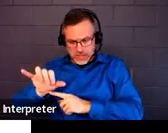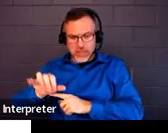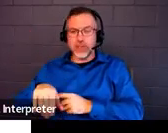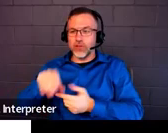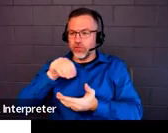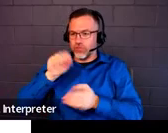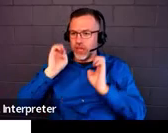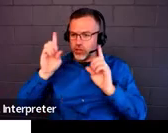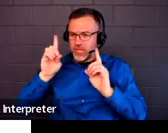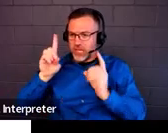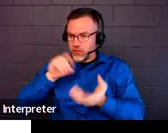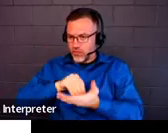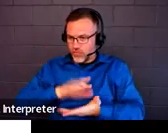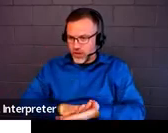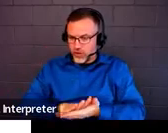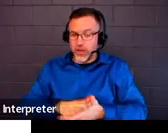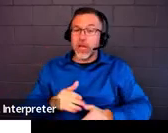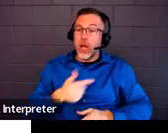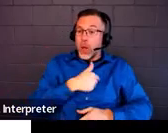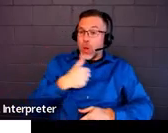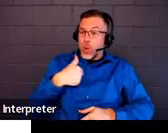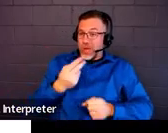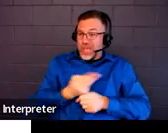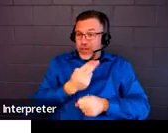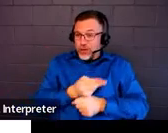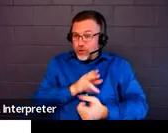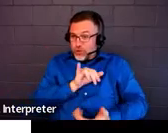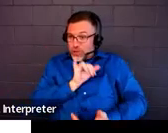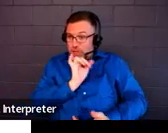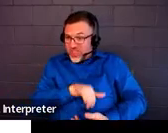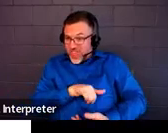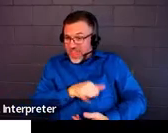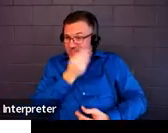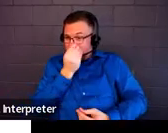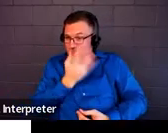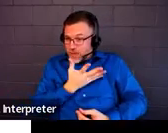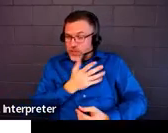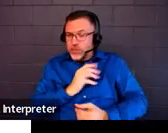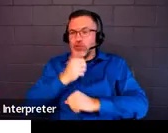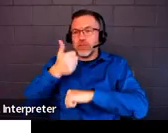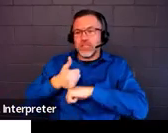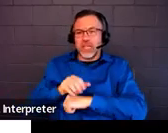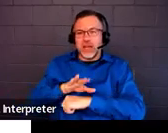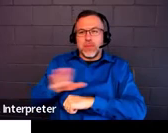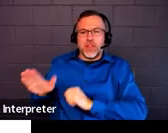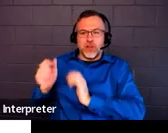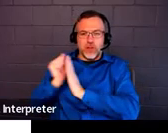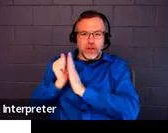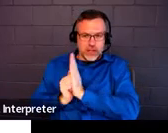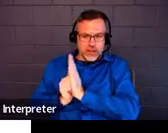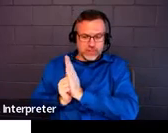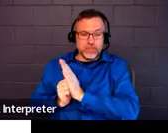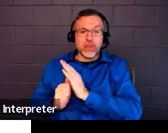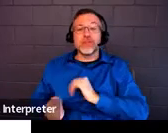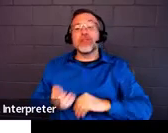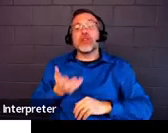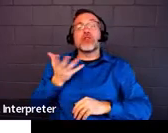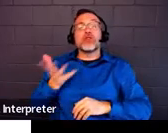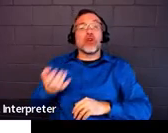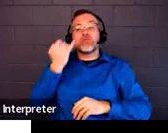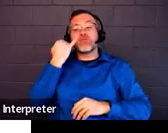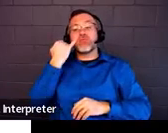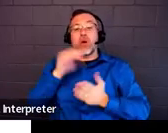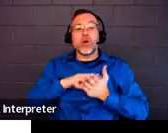records to create the student accounts in the MSAA platform. So if a student,